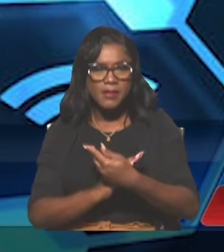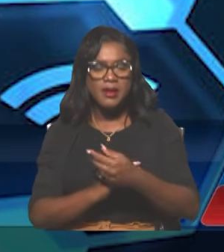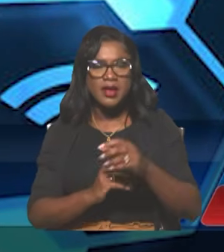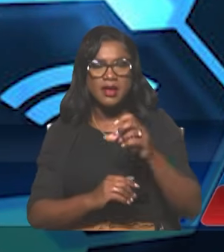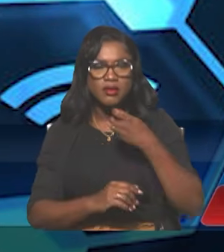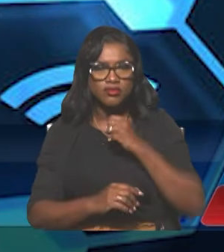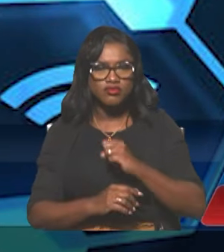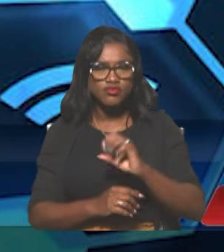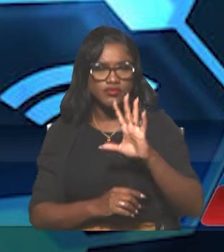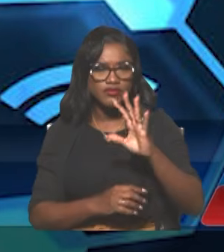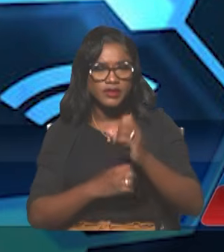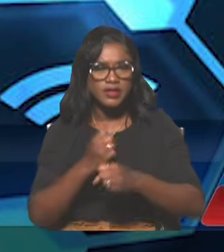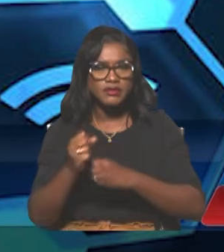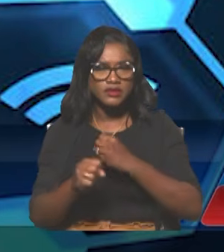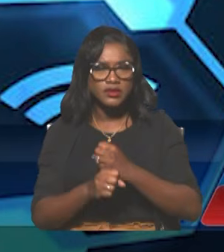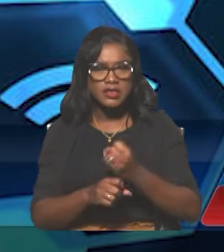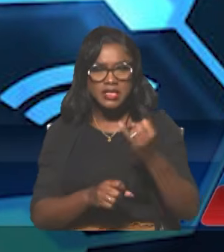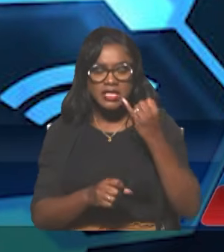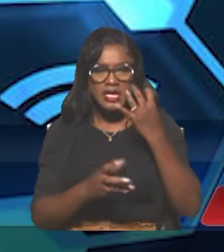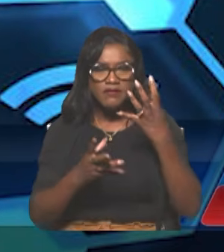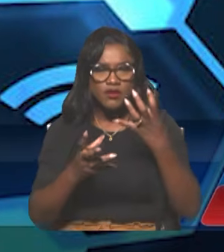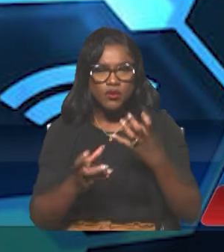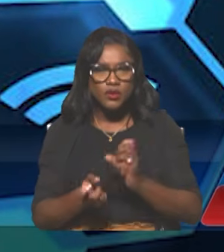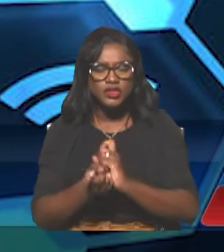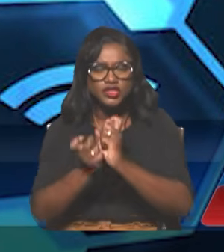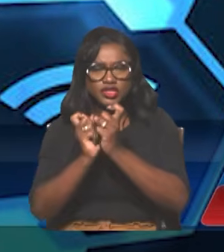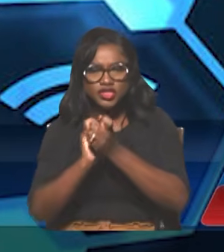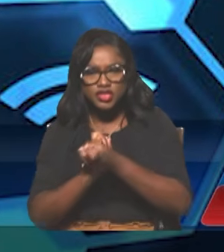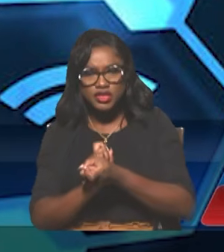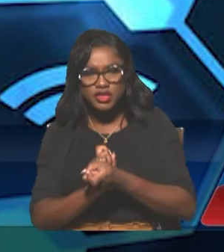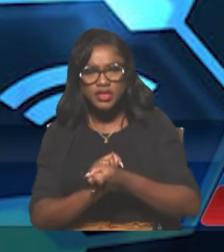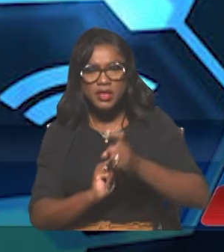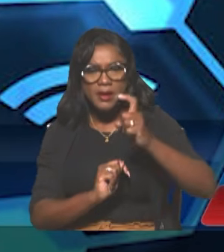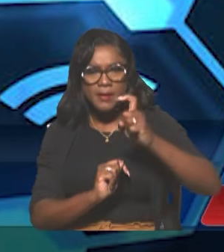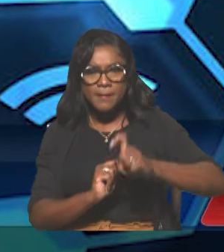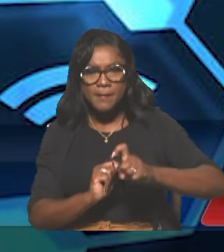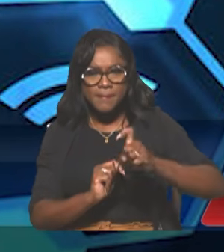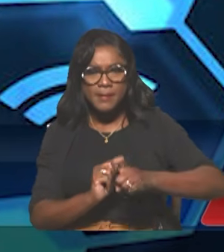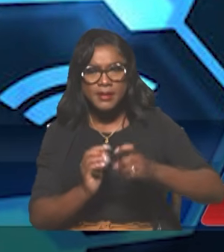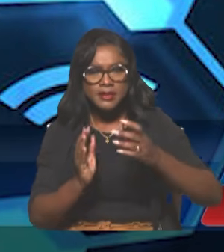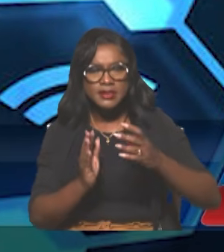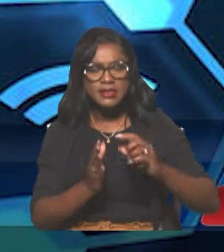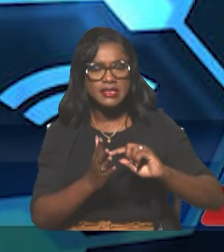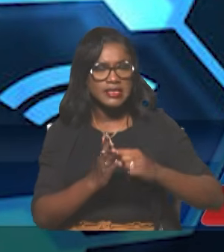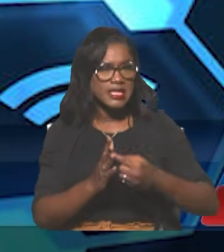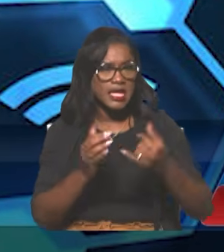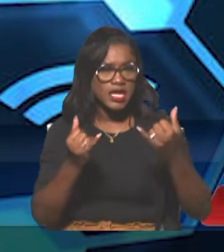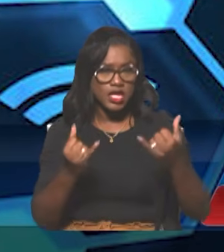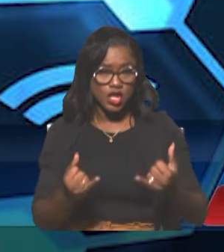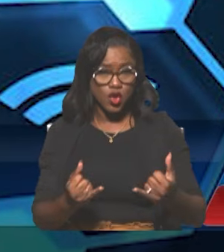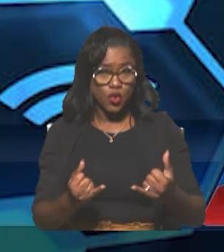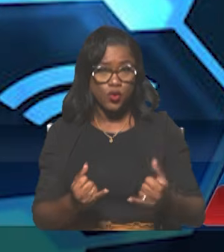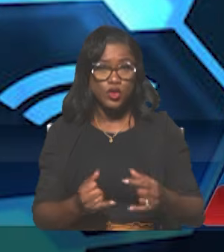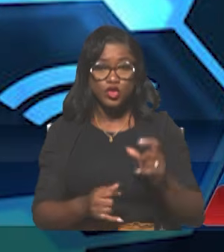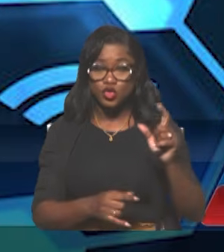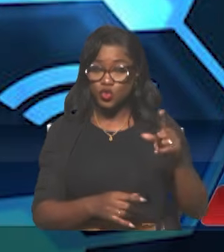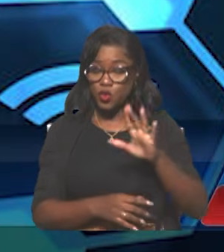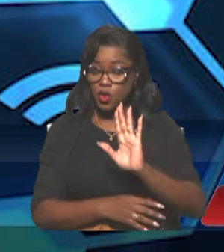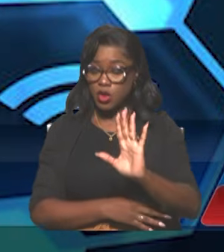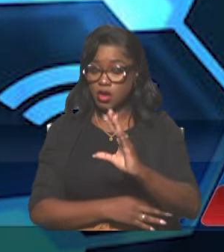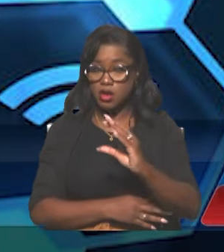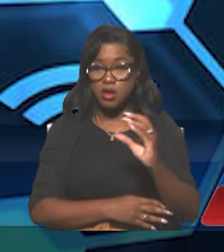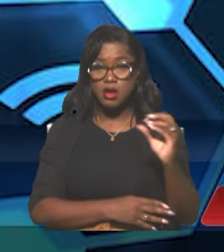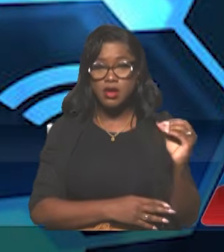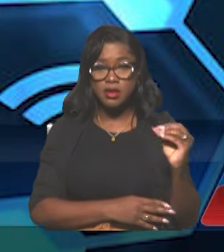to create entrepreneurs, change makers, and so we have to plant those seeds from now. What tinkering does is it gives a